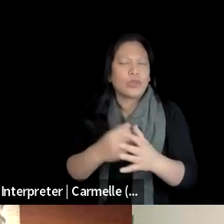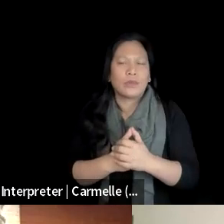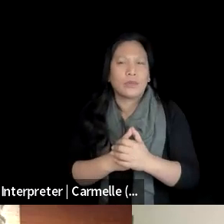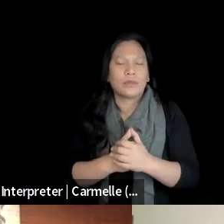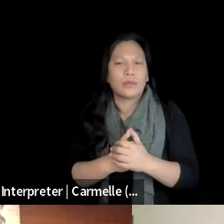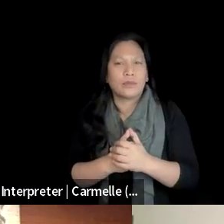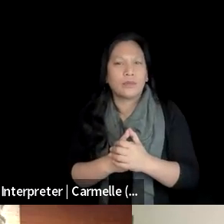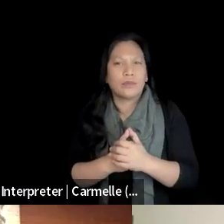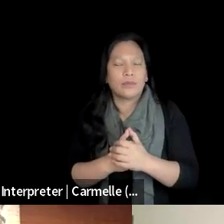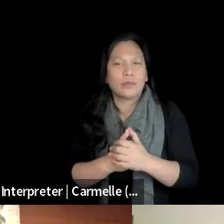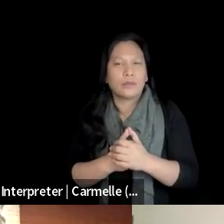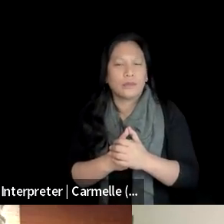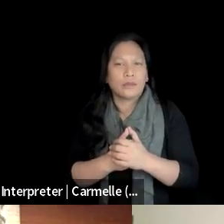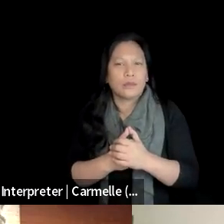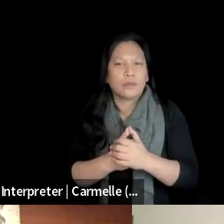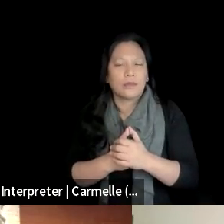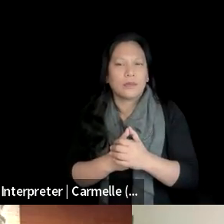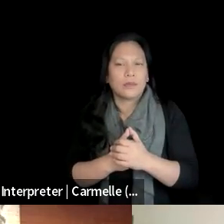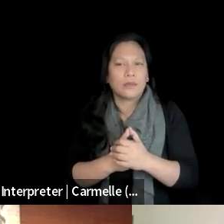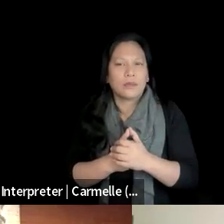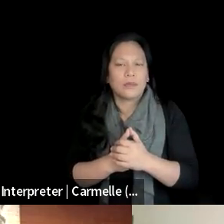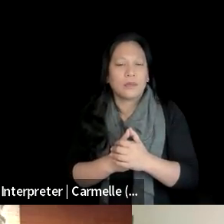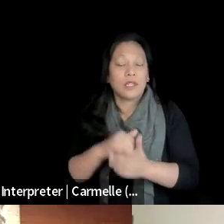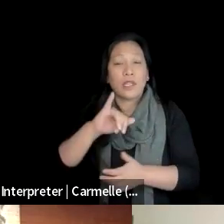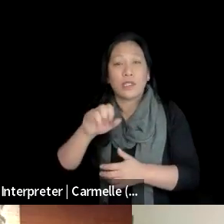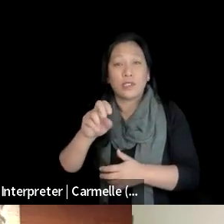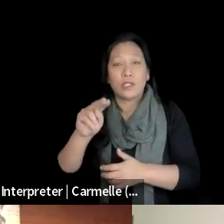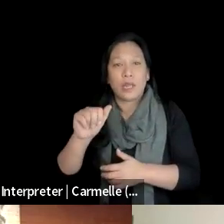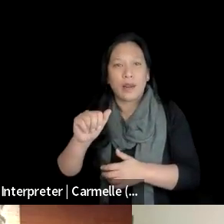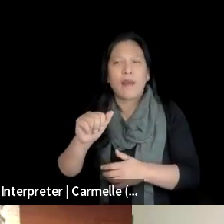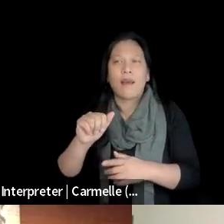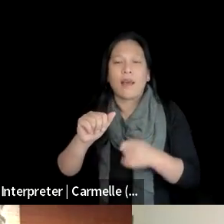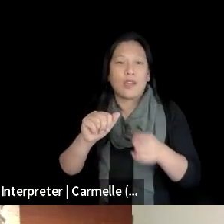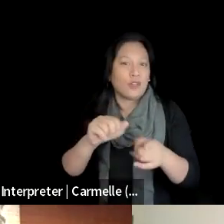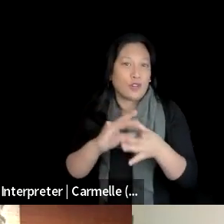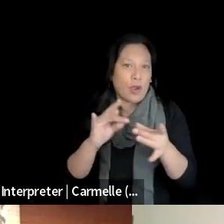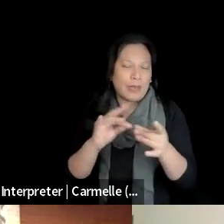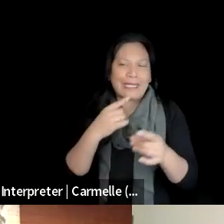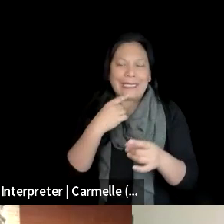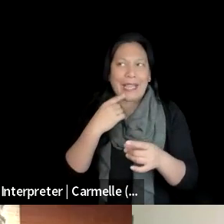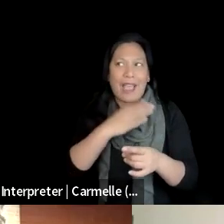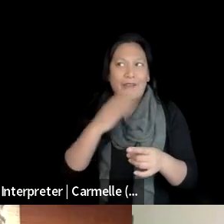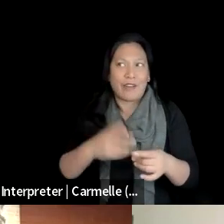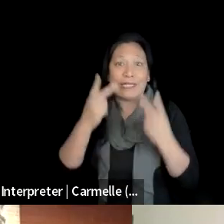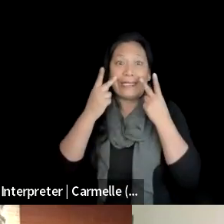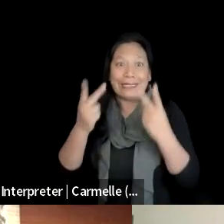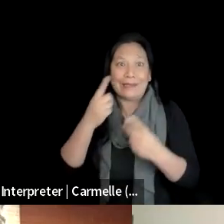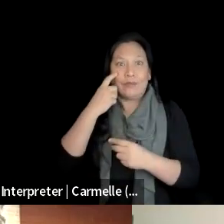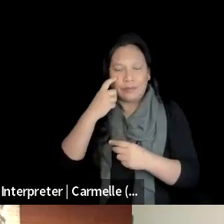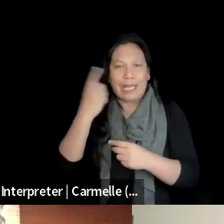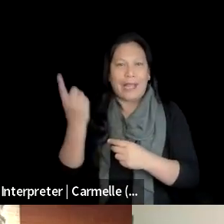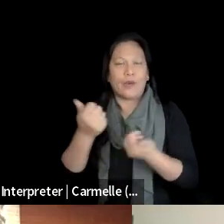what Jenna talks about is, I've never known it to be broken because it's actually given us the means to talk